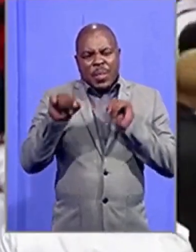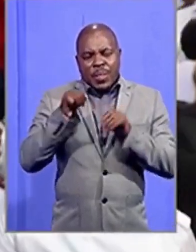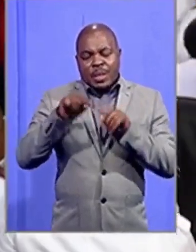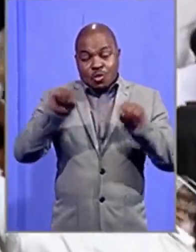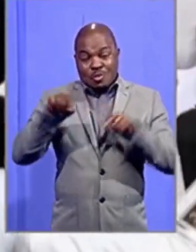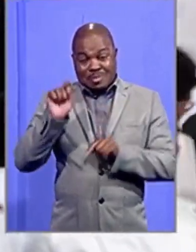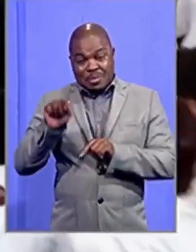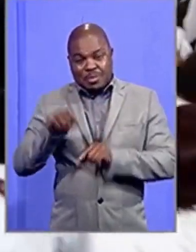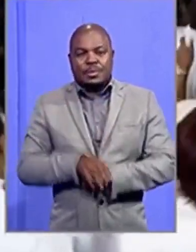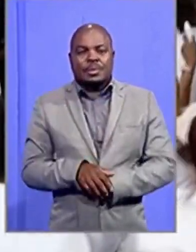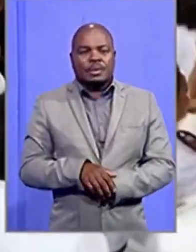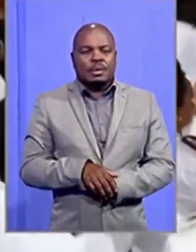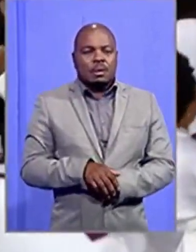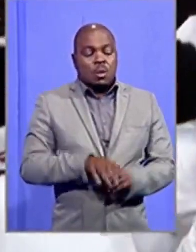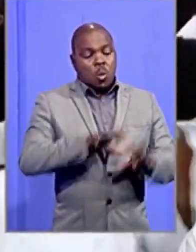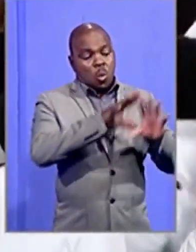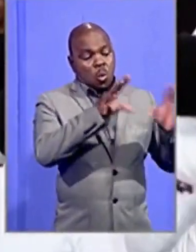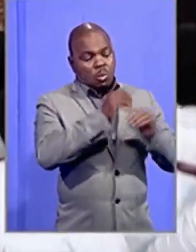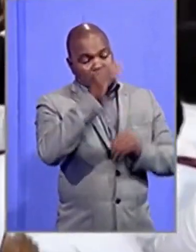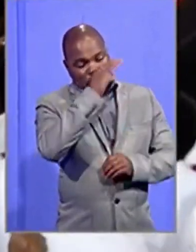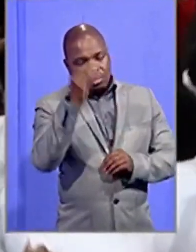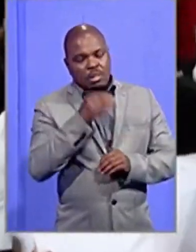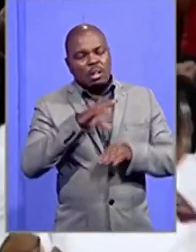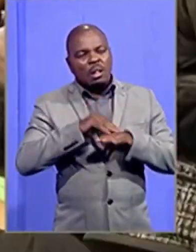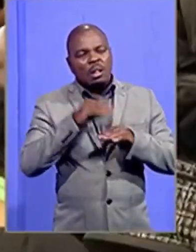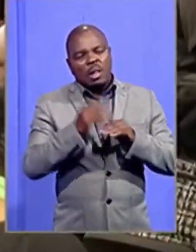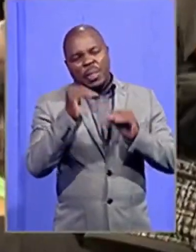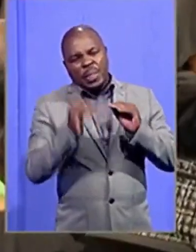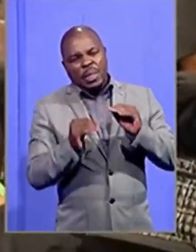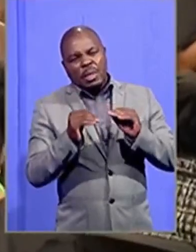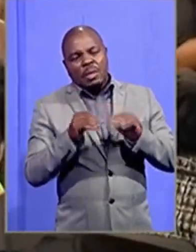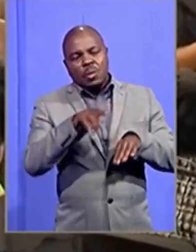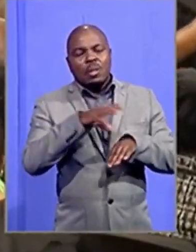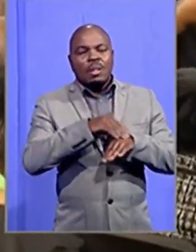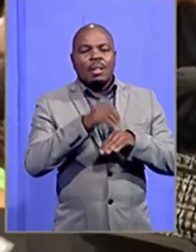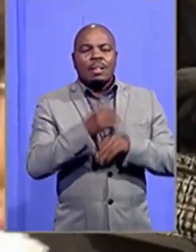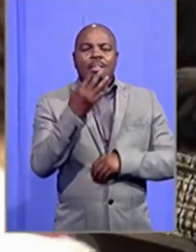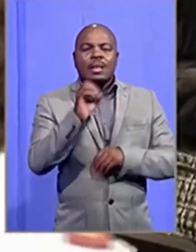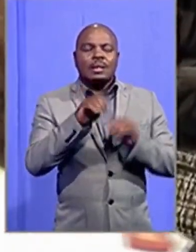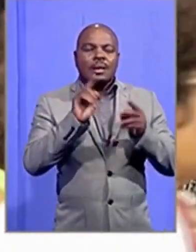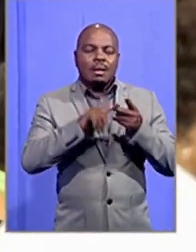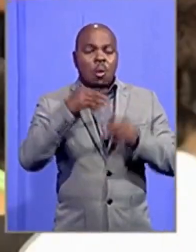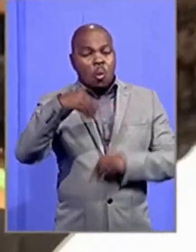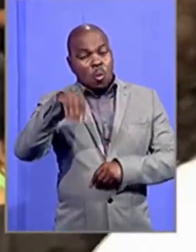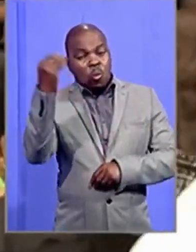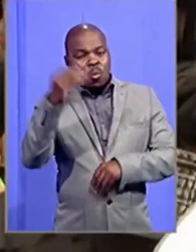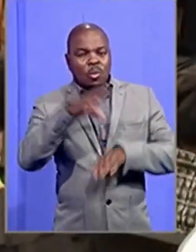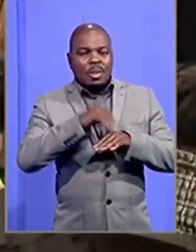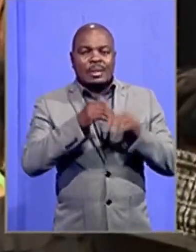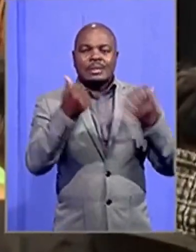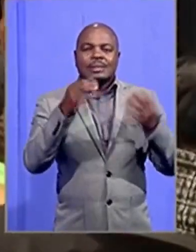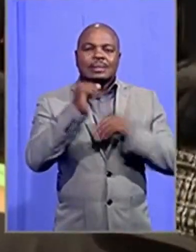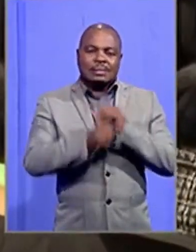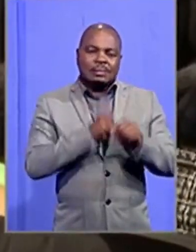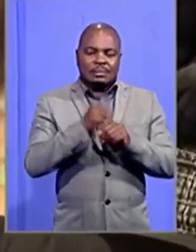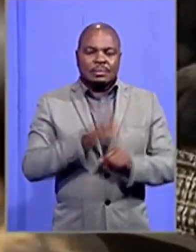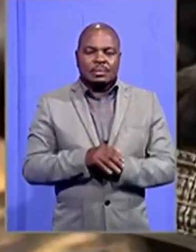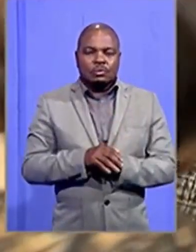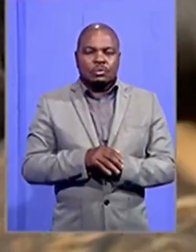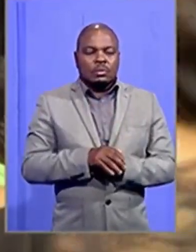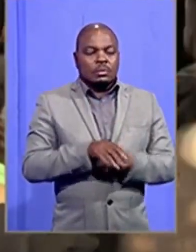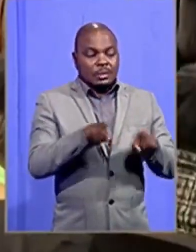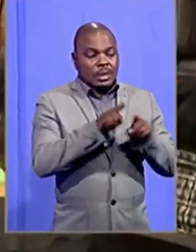tsholwa. Gareng ga baoki ba yo monnye o na le dingwaga di le 30 fa yo motona le dingwaga di le 60. Mokgweetsi